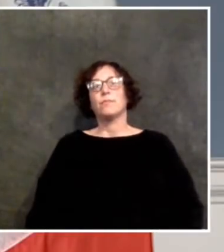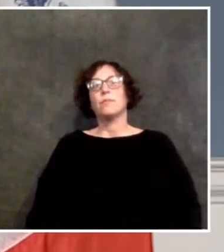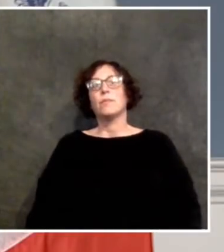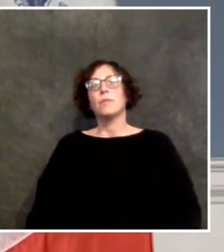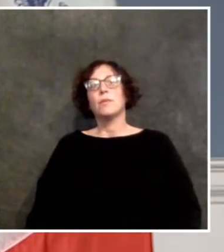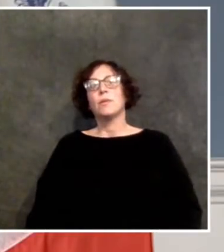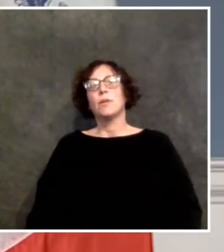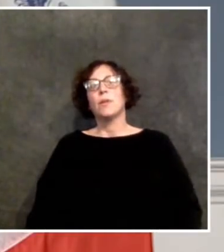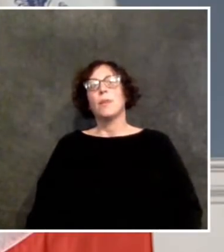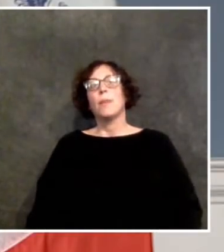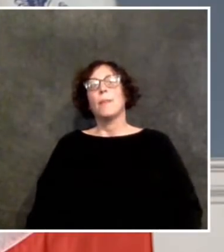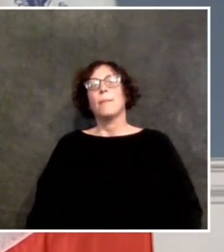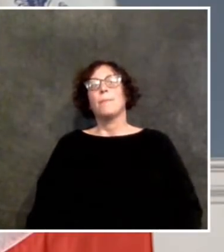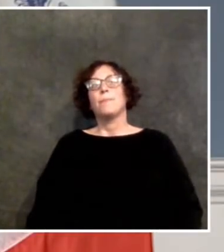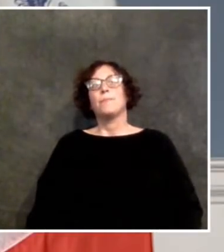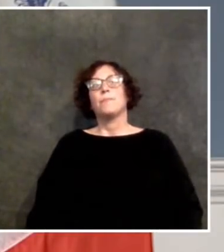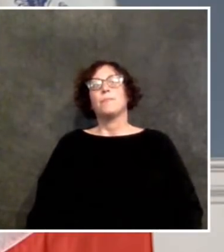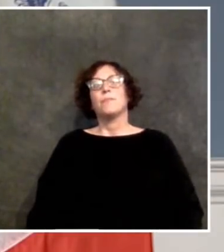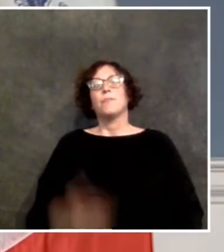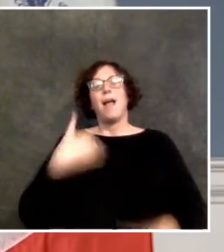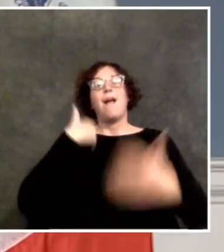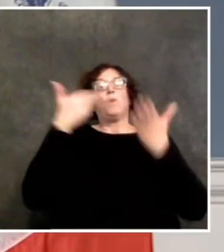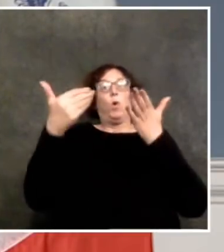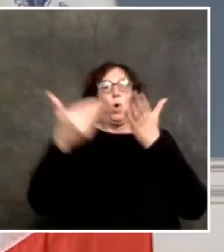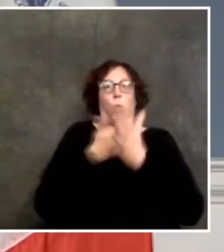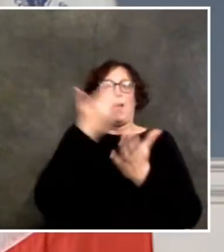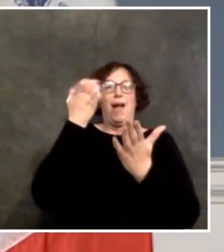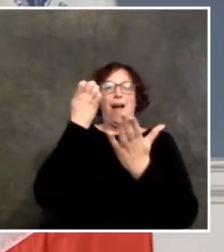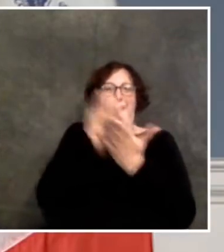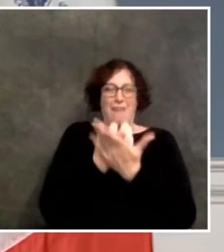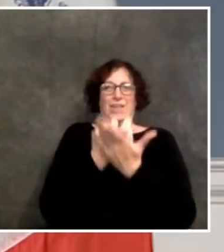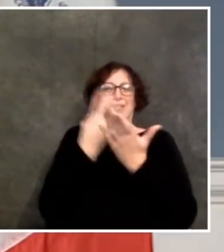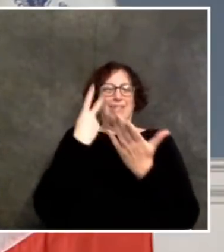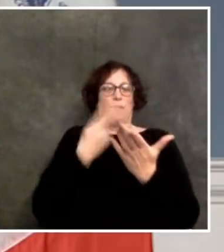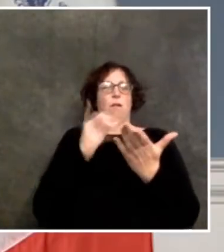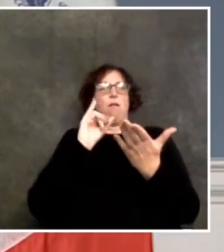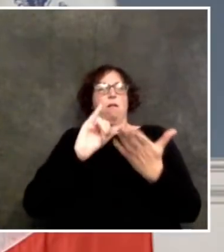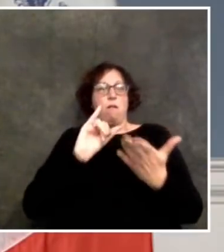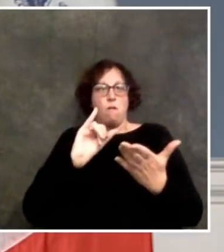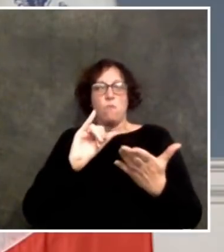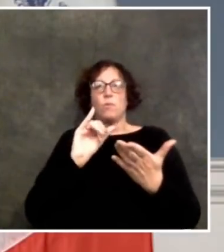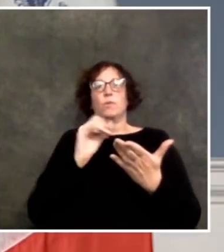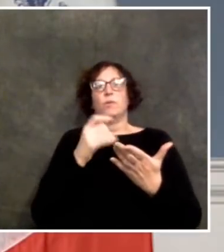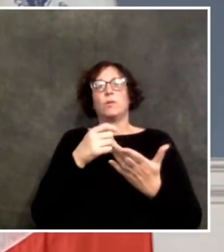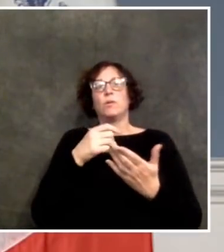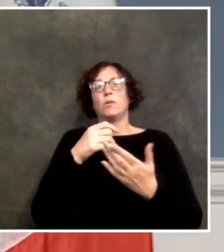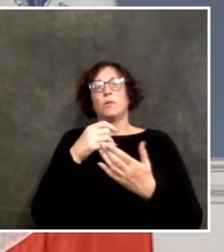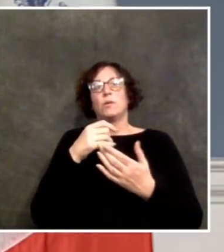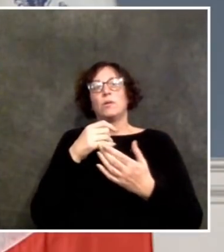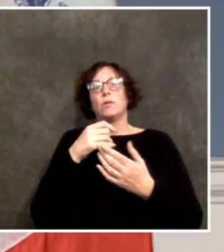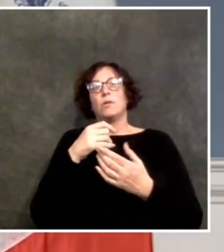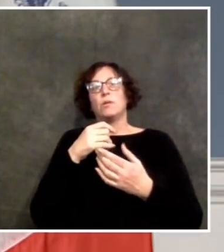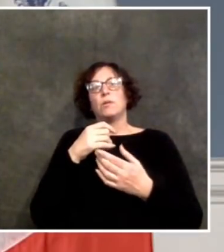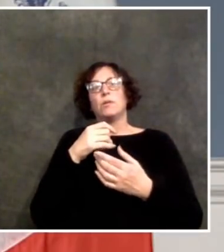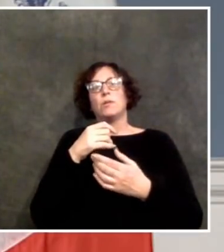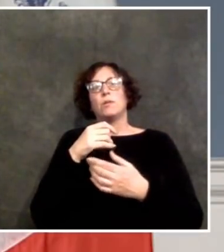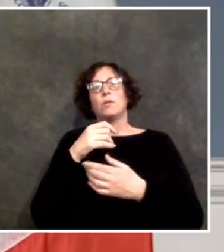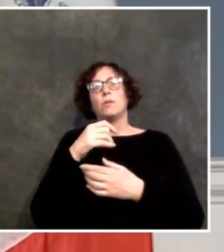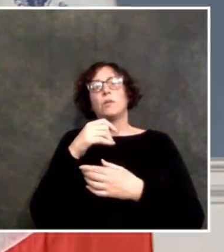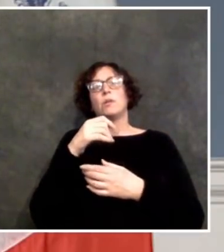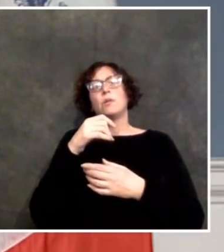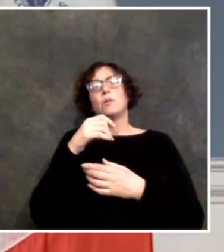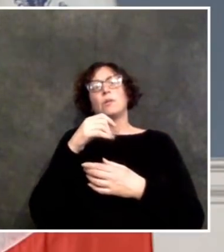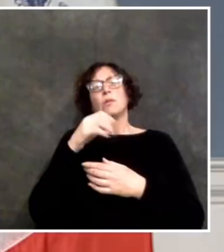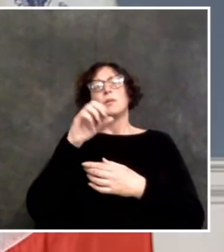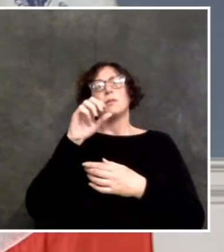have exhaustive evidence, but we have some meaningful evidence that there could be asymptomatic transmission. Doesn't mean that's what's happening a lot. Doesn't